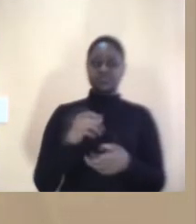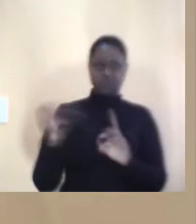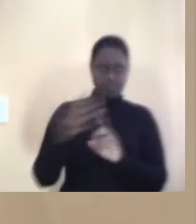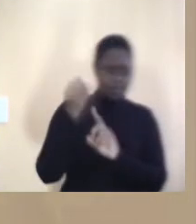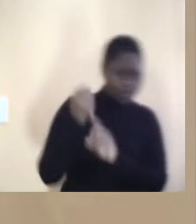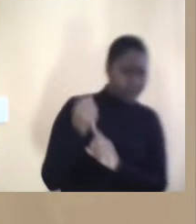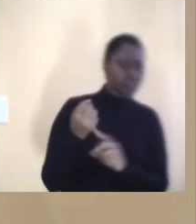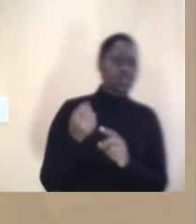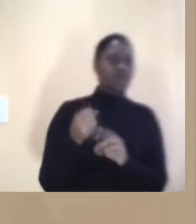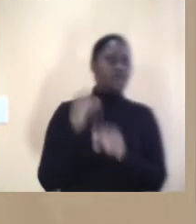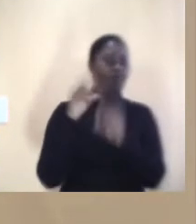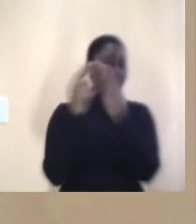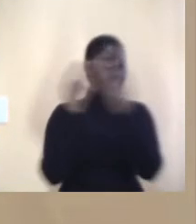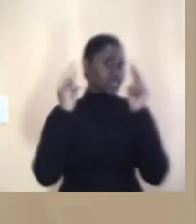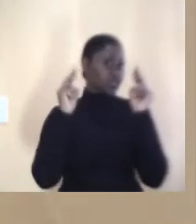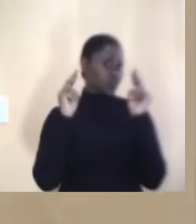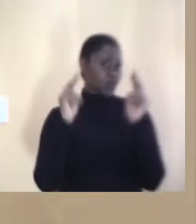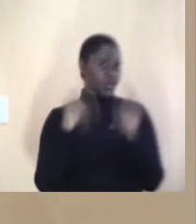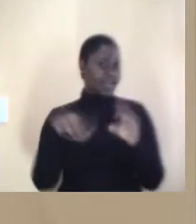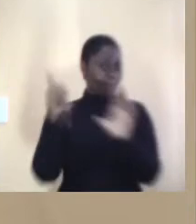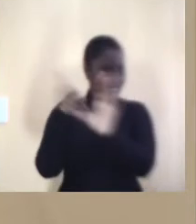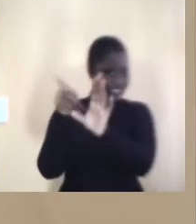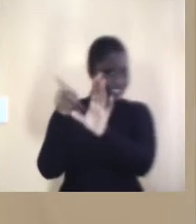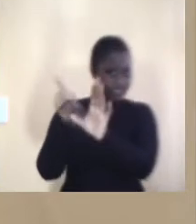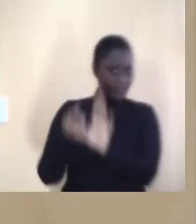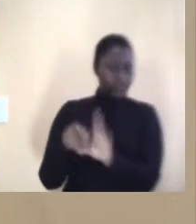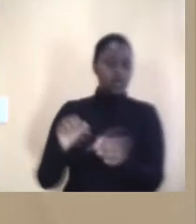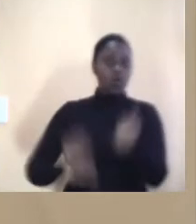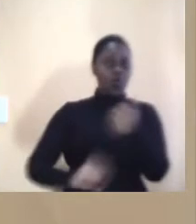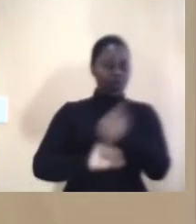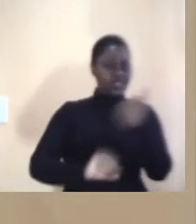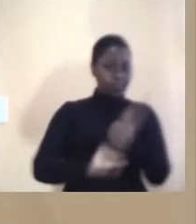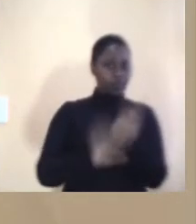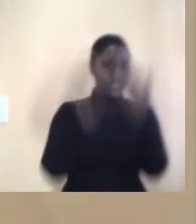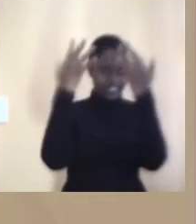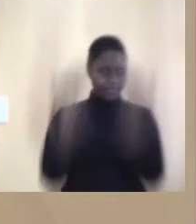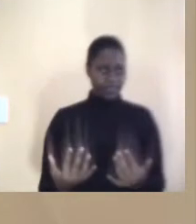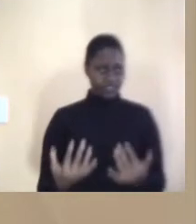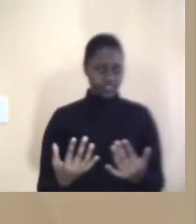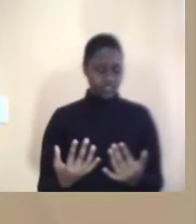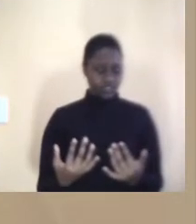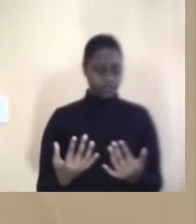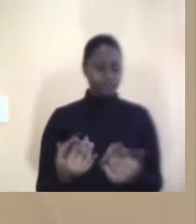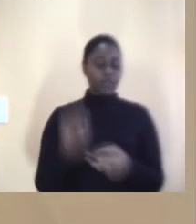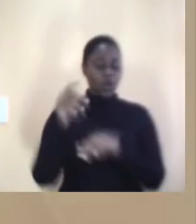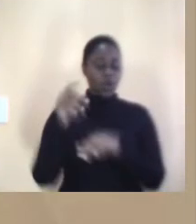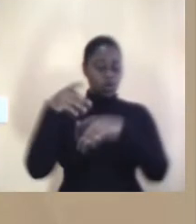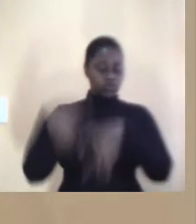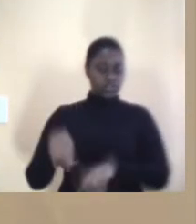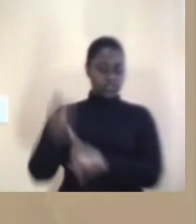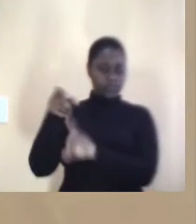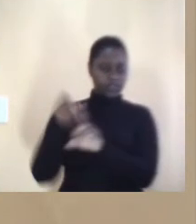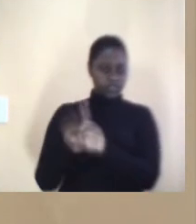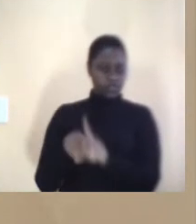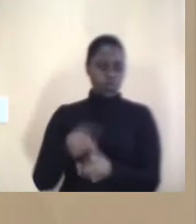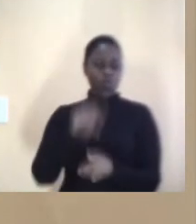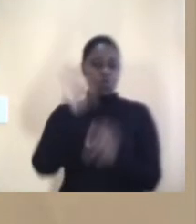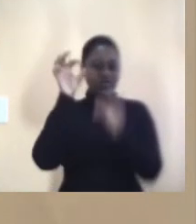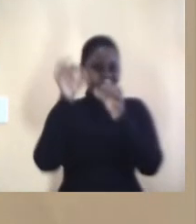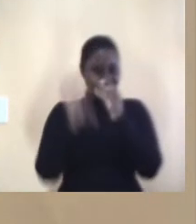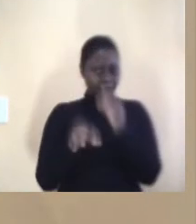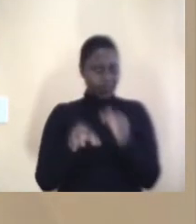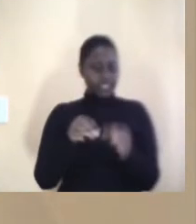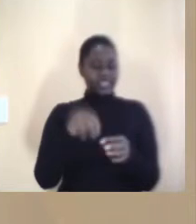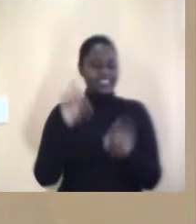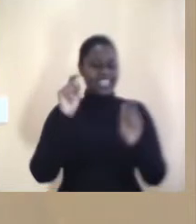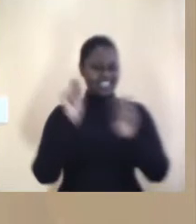form institution are participating. We support this budget, Honorable Chairperson, simply because we yona ezokwazi